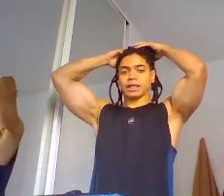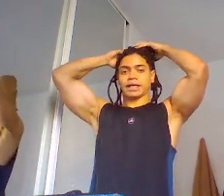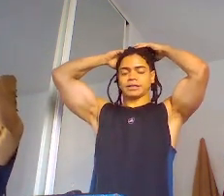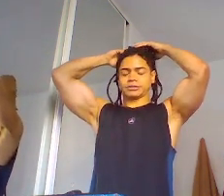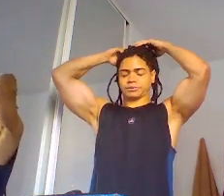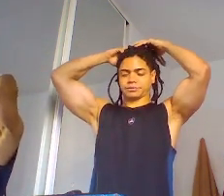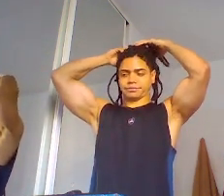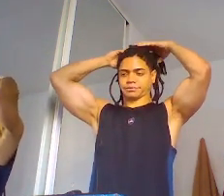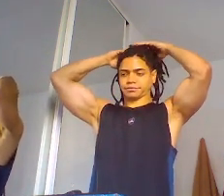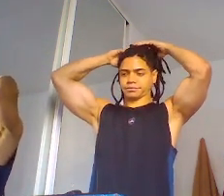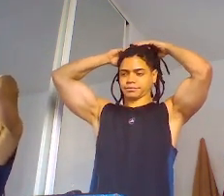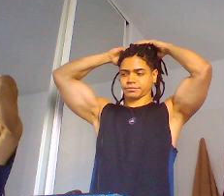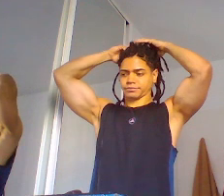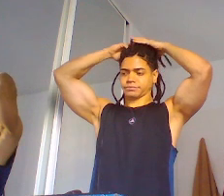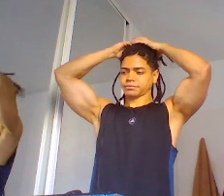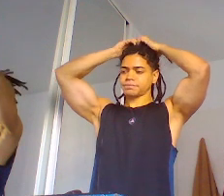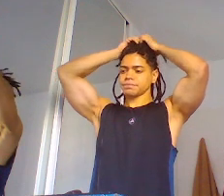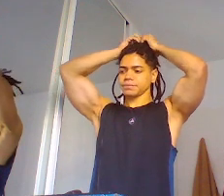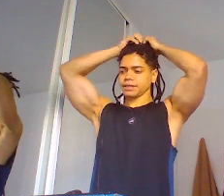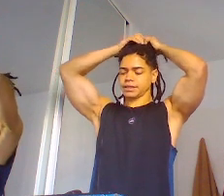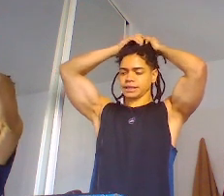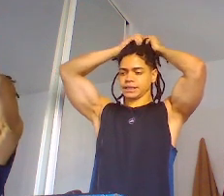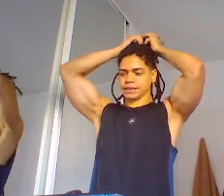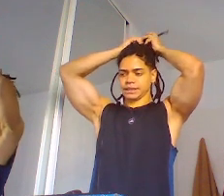as well as